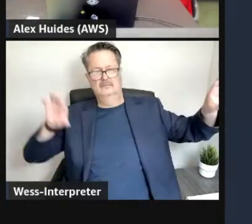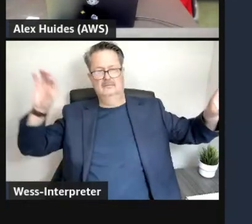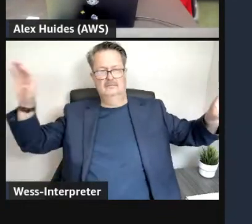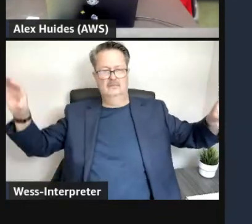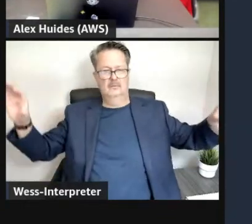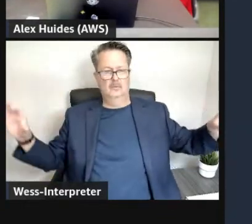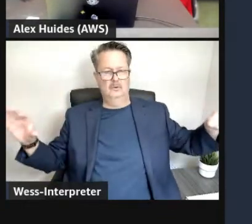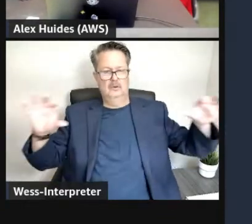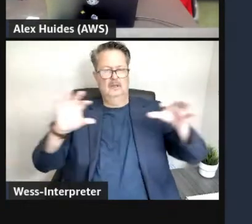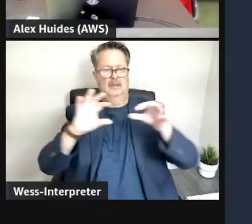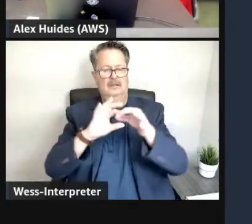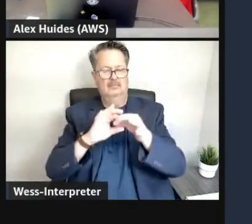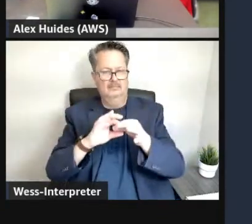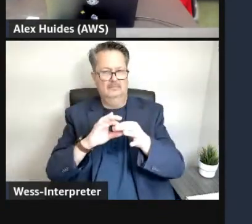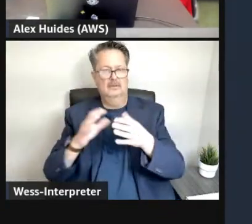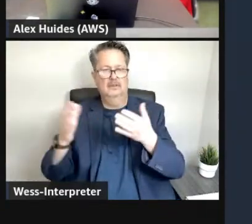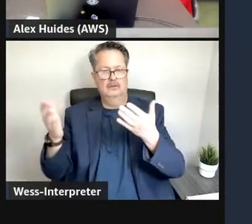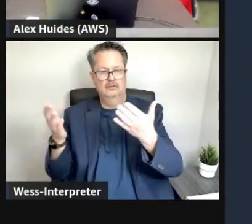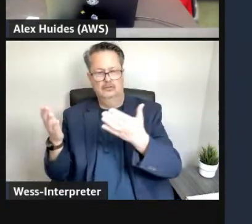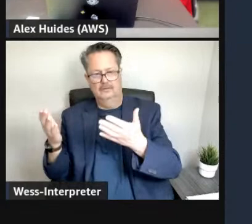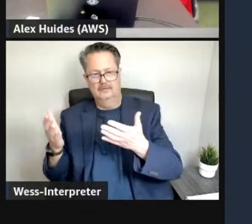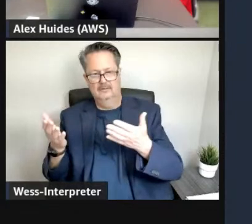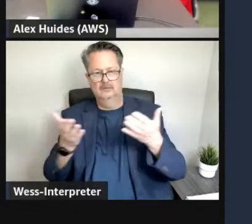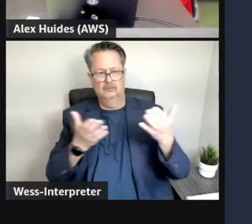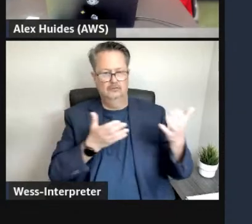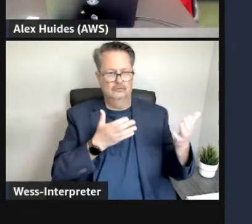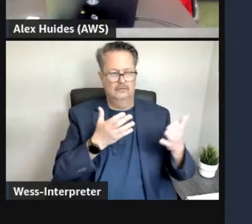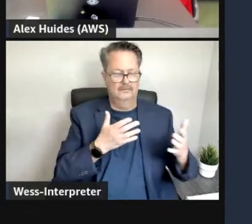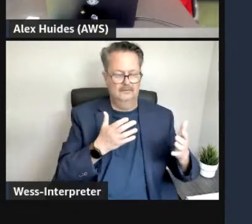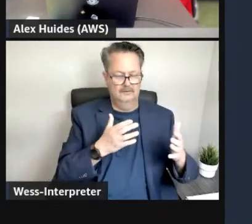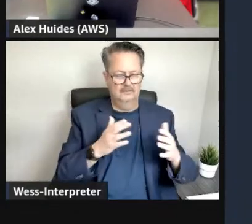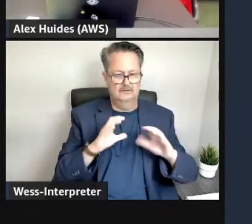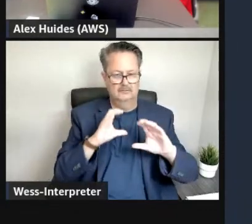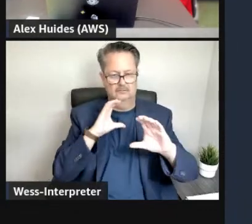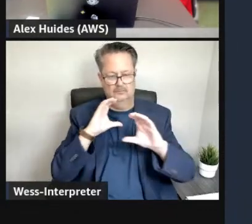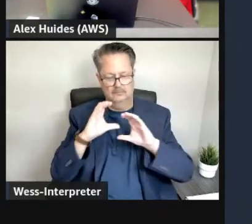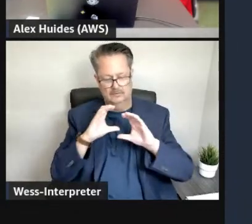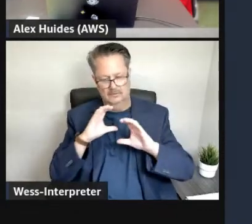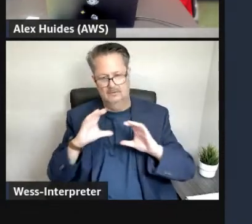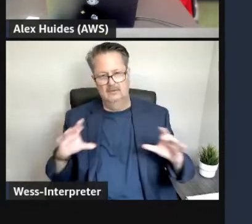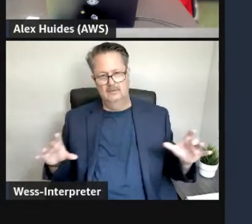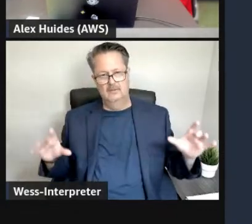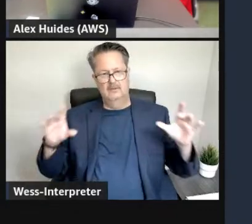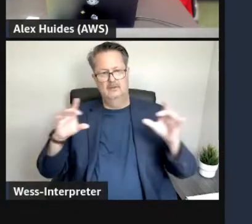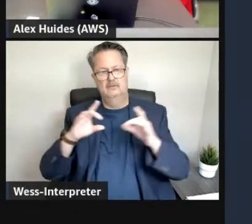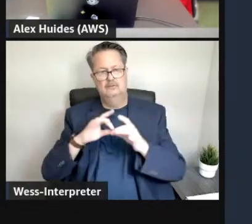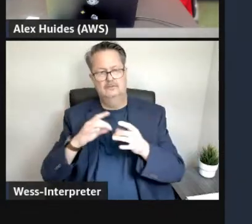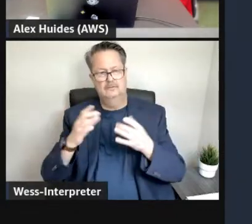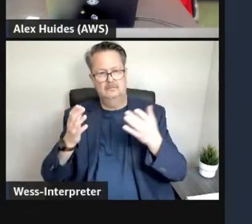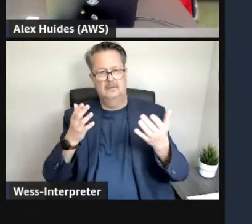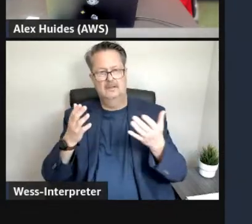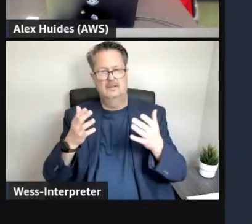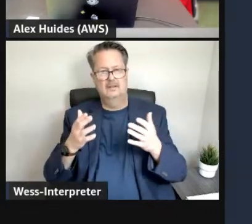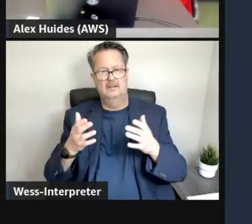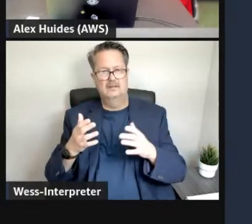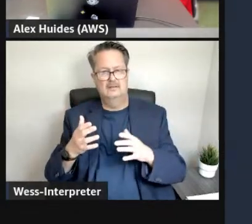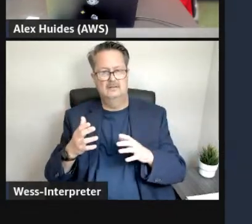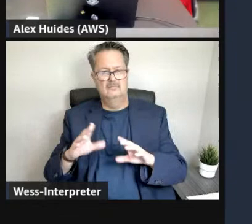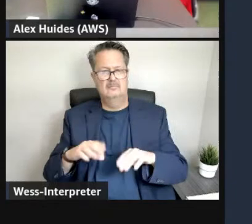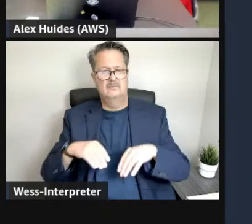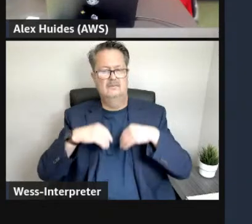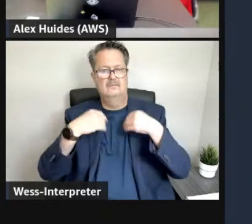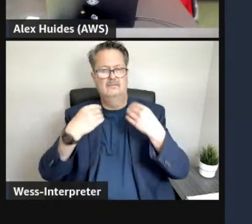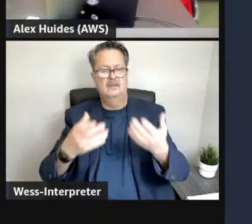I'm talking about service-to-service communication. So the service mesh implements a shared service dictionary that enables you to do this kind